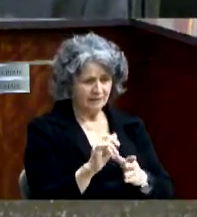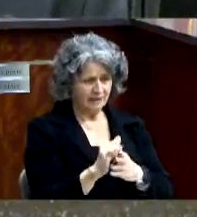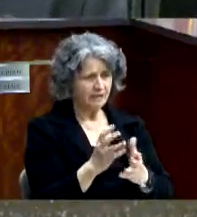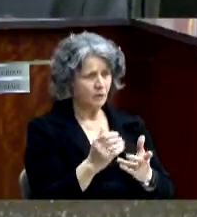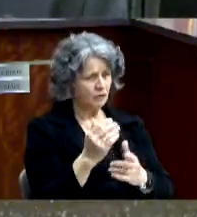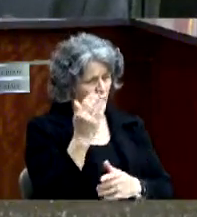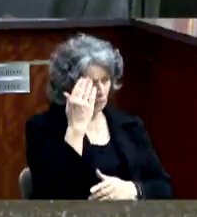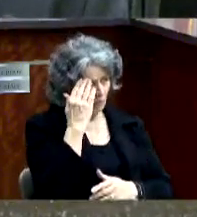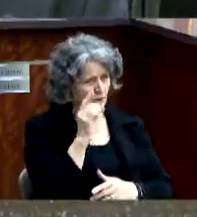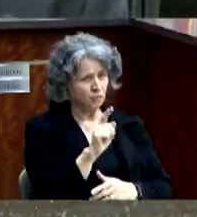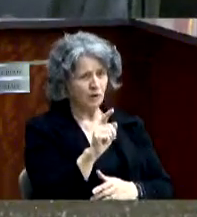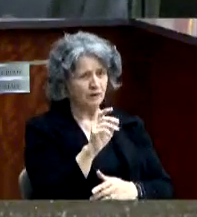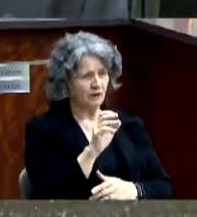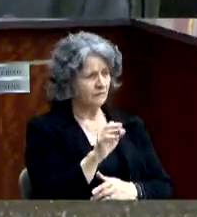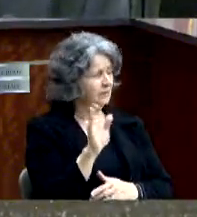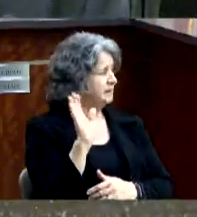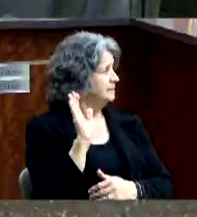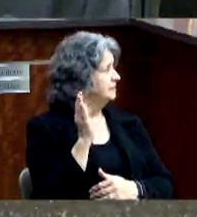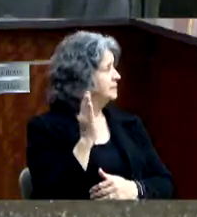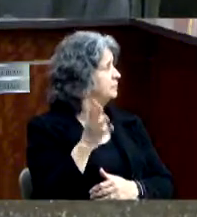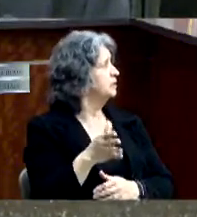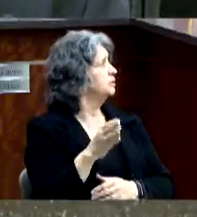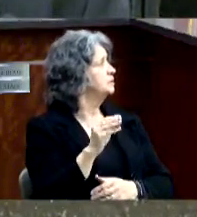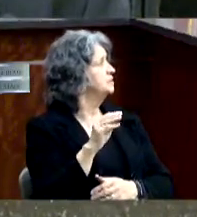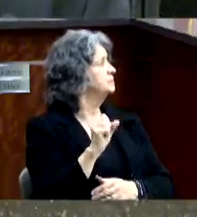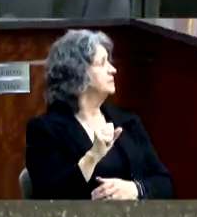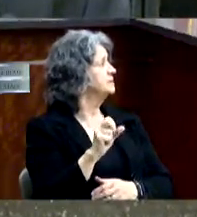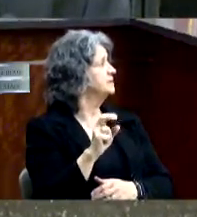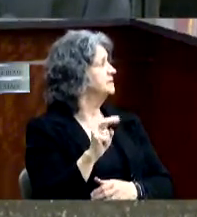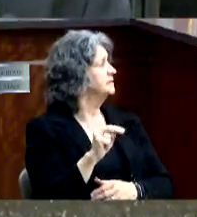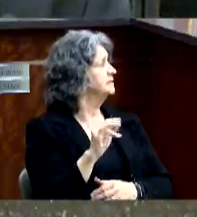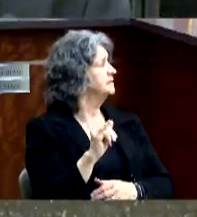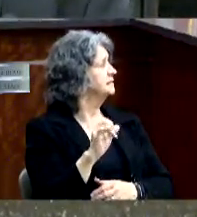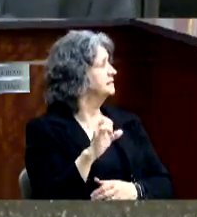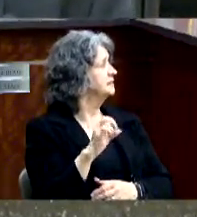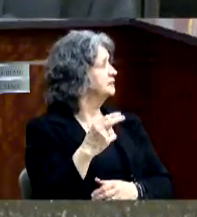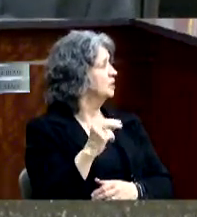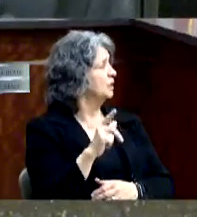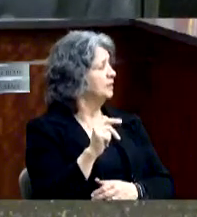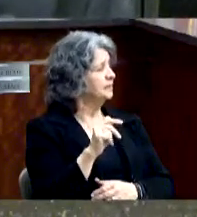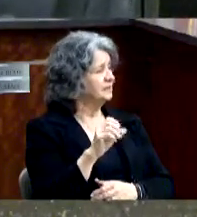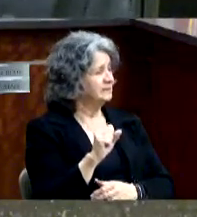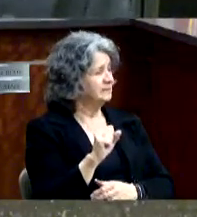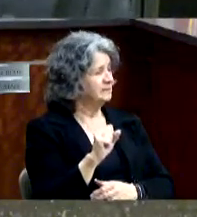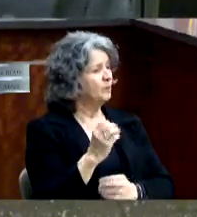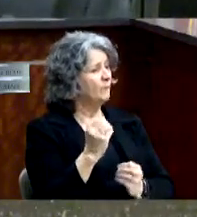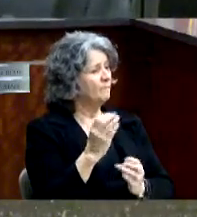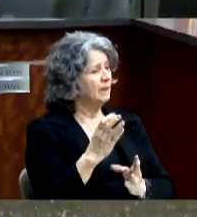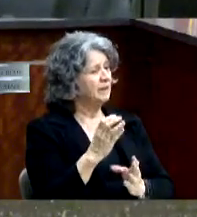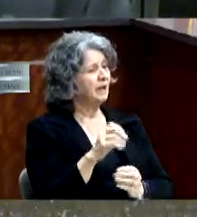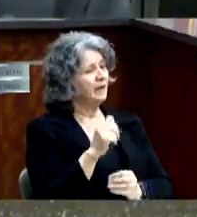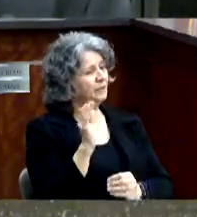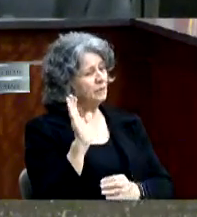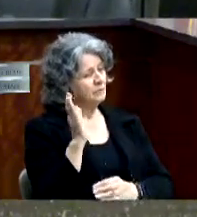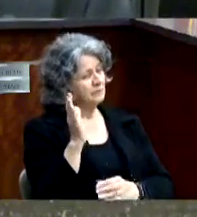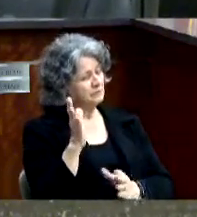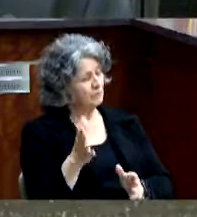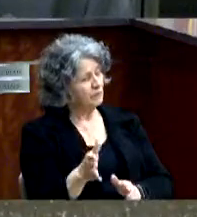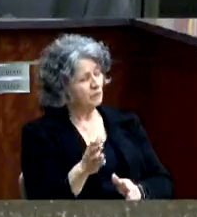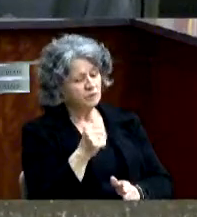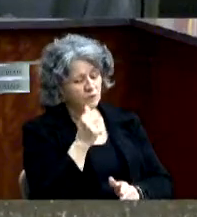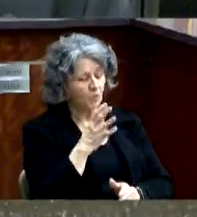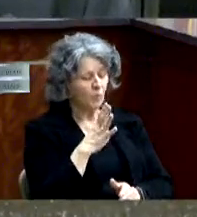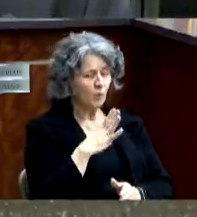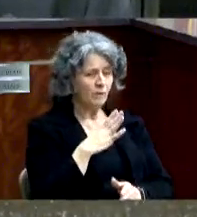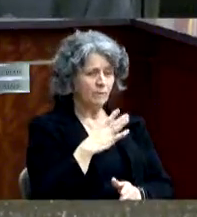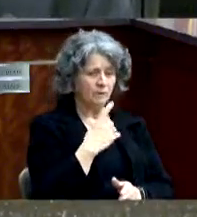speakers was Miss Nicholas, and they had many other speakers, women that have made many